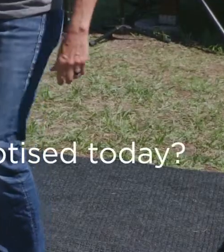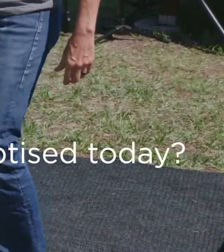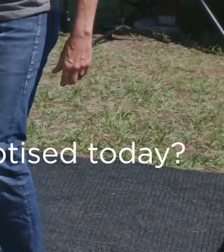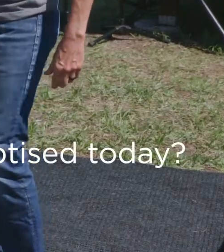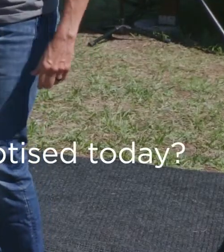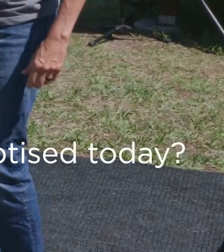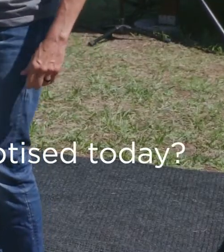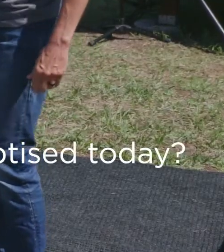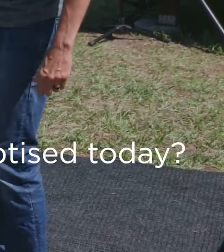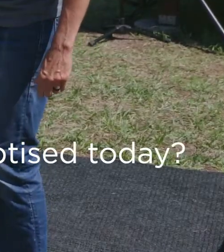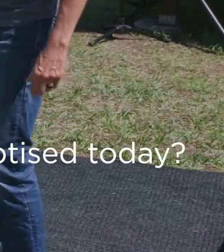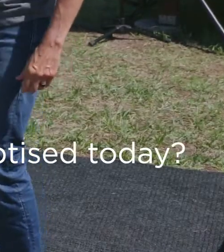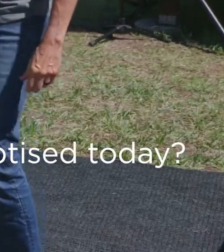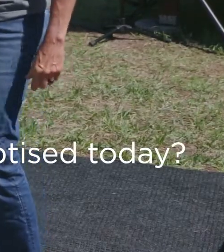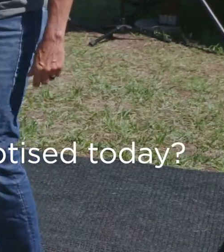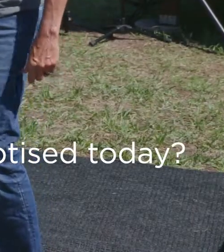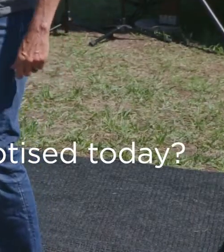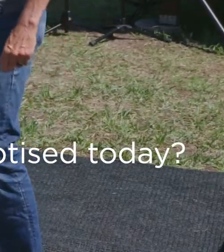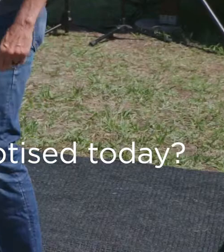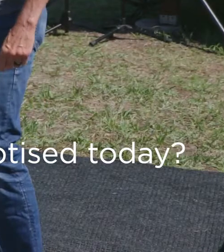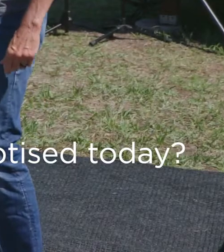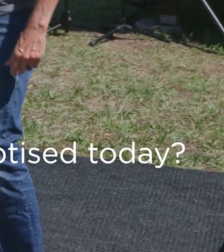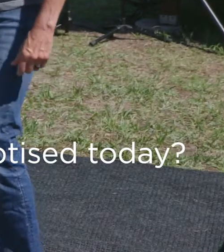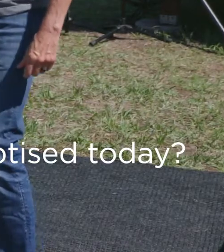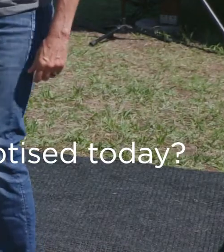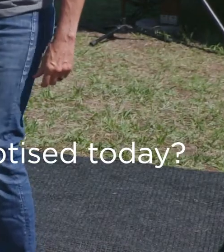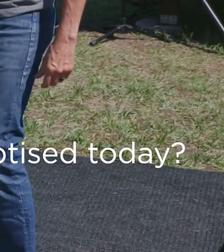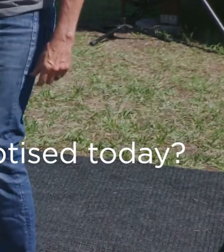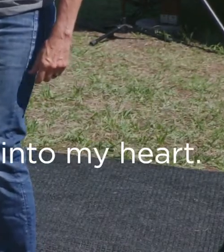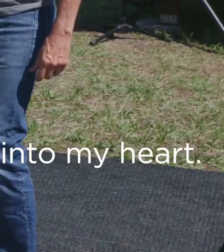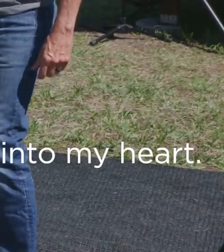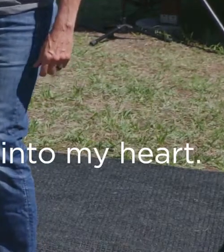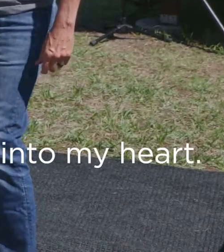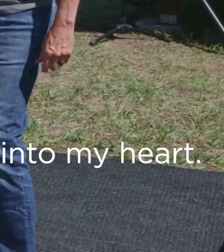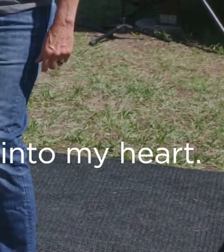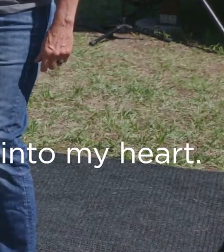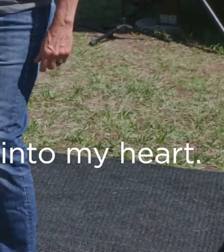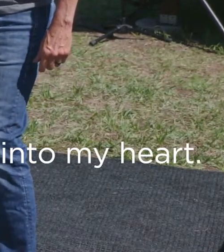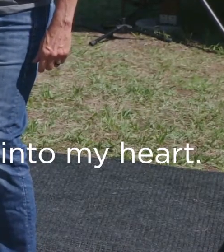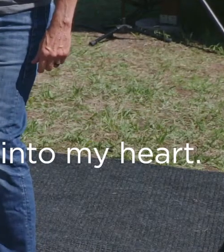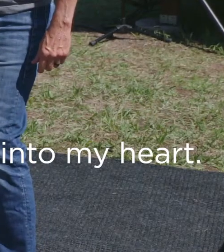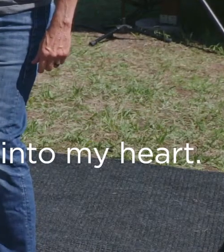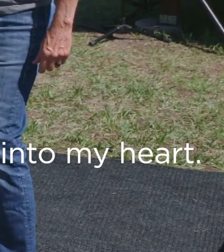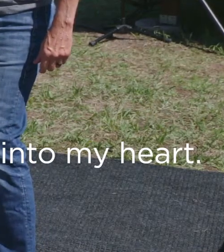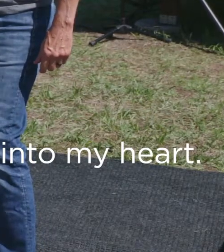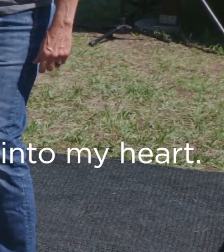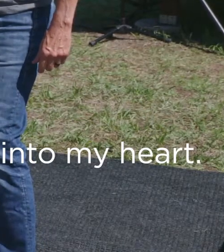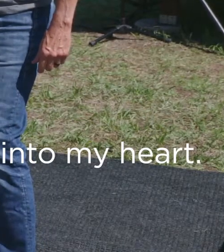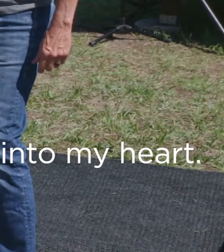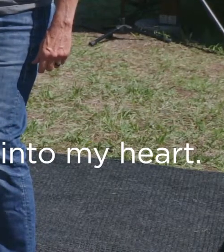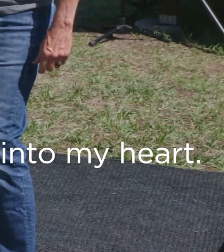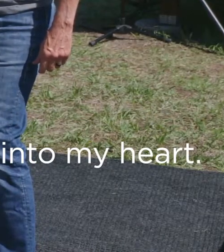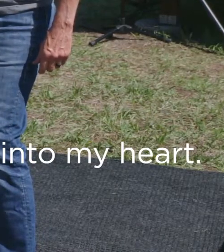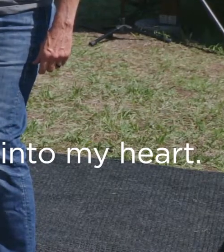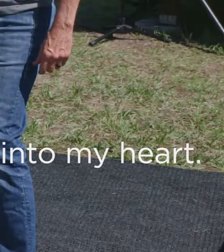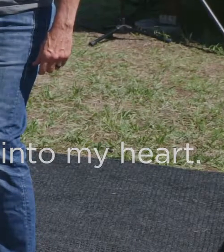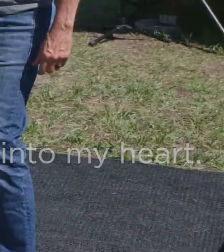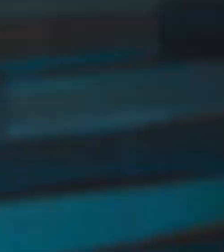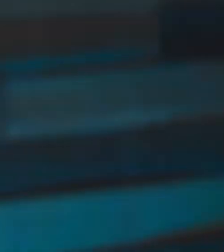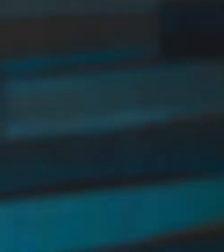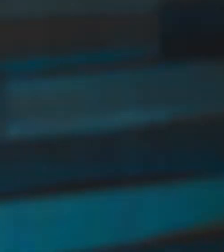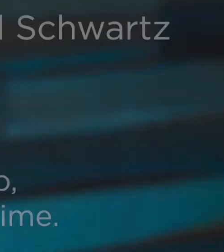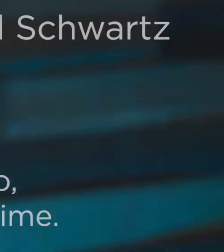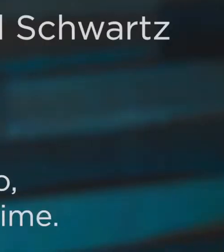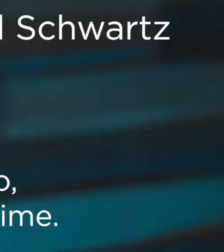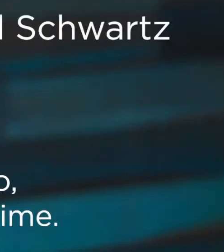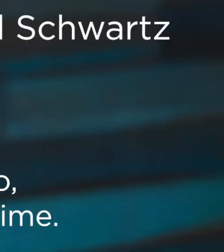August, can you tell us why you want to be baptized today? To let people know that I accepted God in my heart.